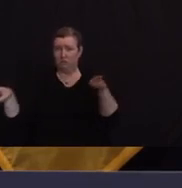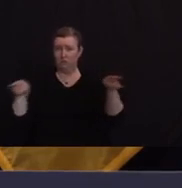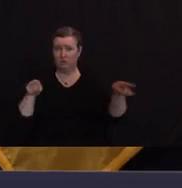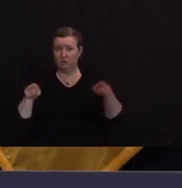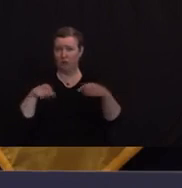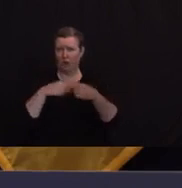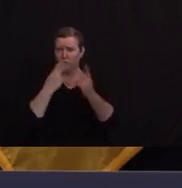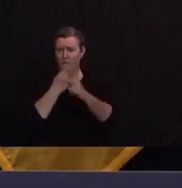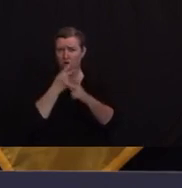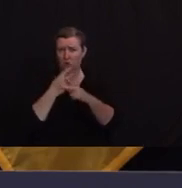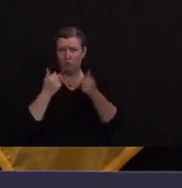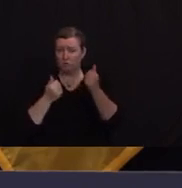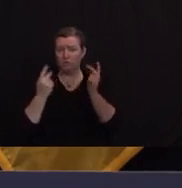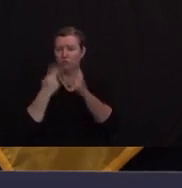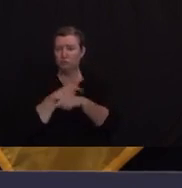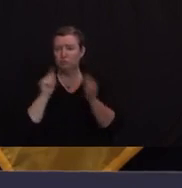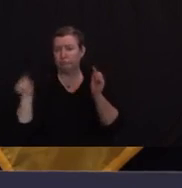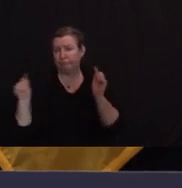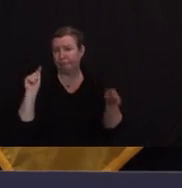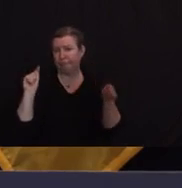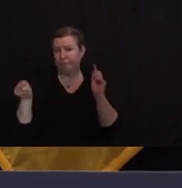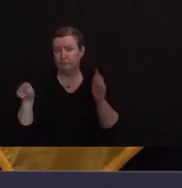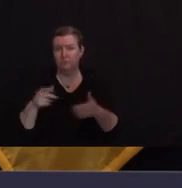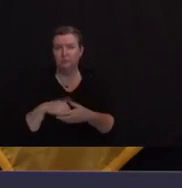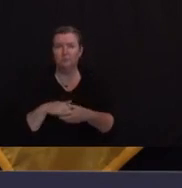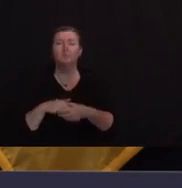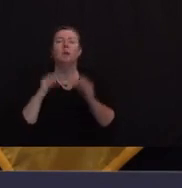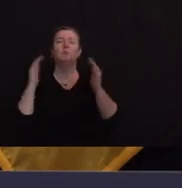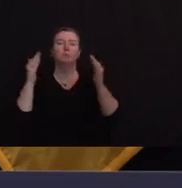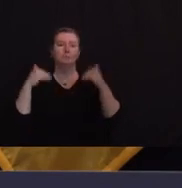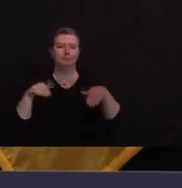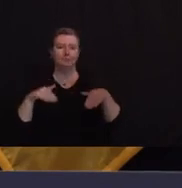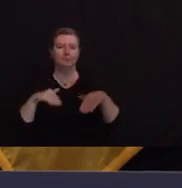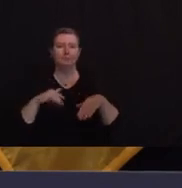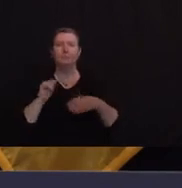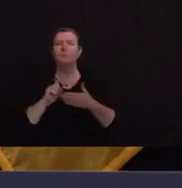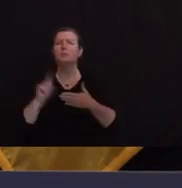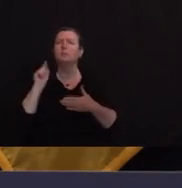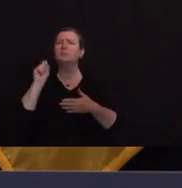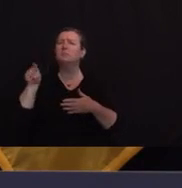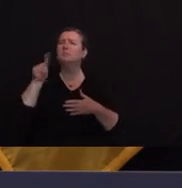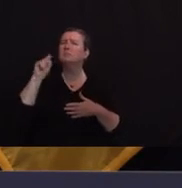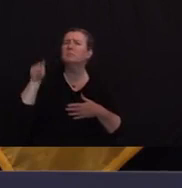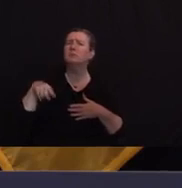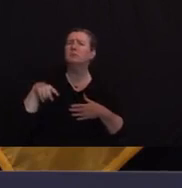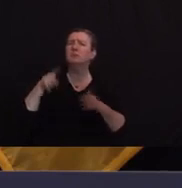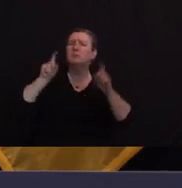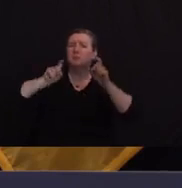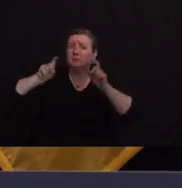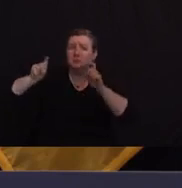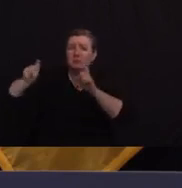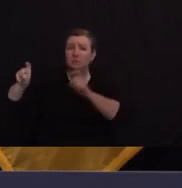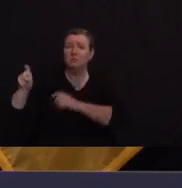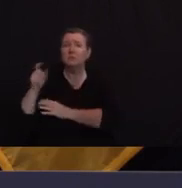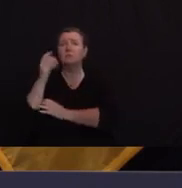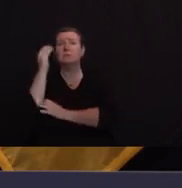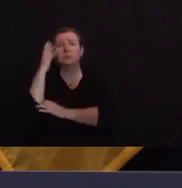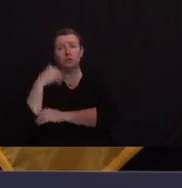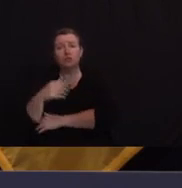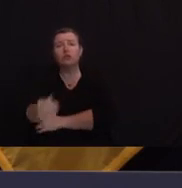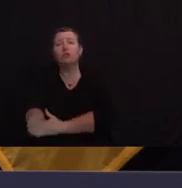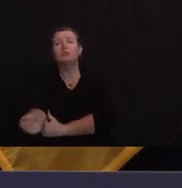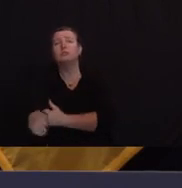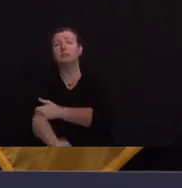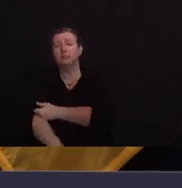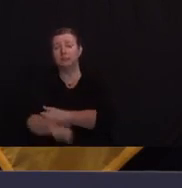just an update from last week. I asked you last week about plans to test teachers and state workers who don't get vaccinated. Can you